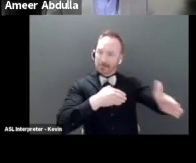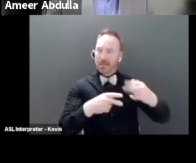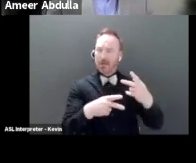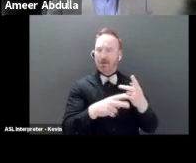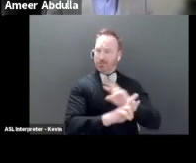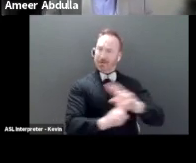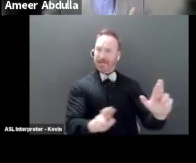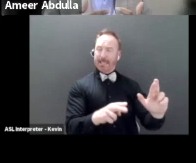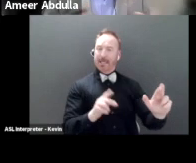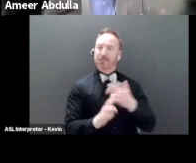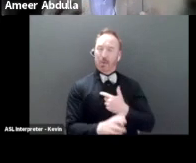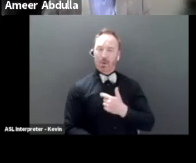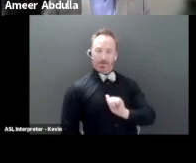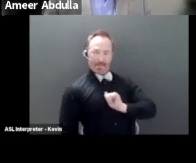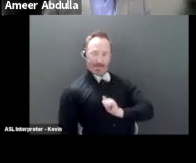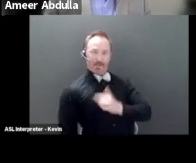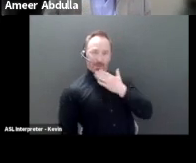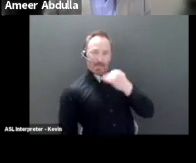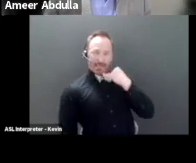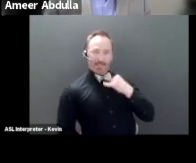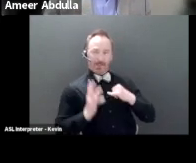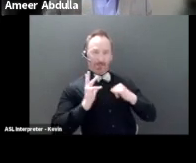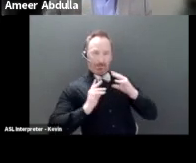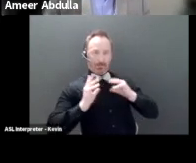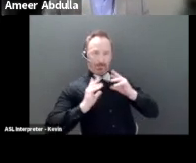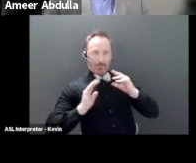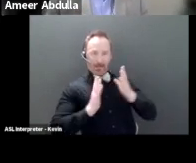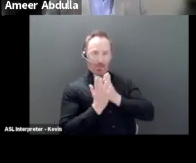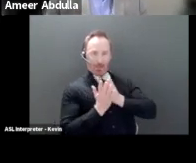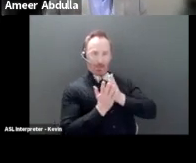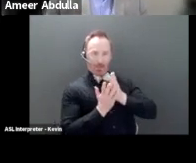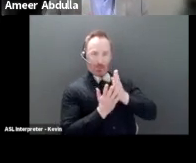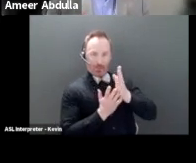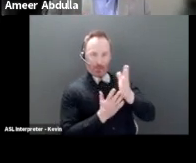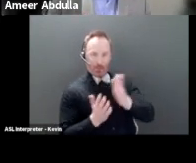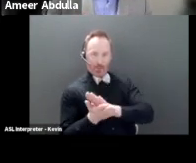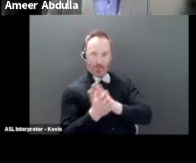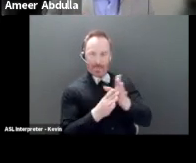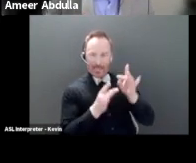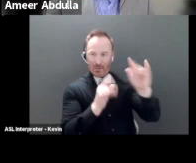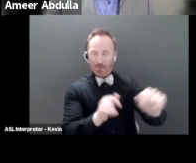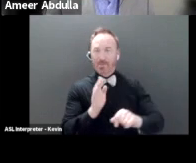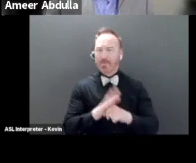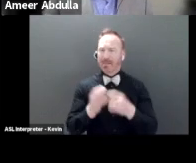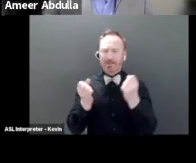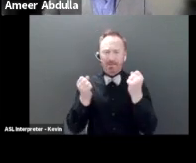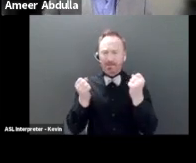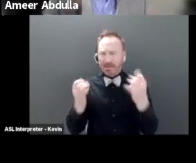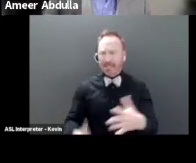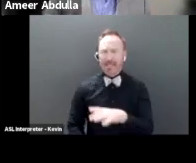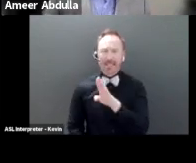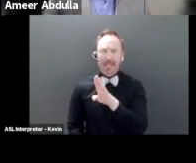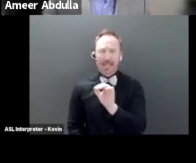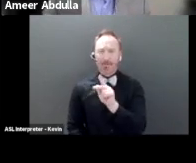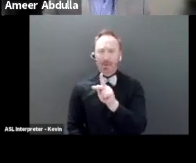these yourself, but there are many other bookkeepers or payroll providers out there who are able to assist. So you're